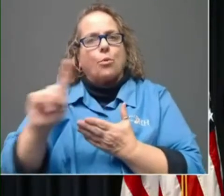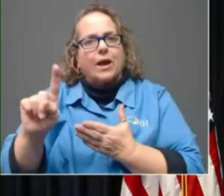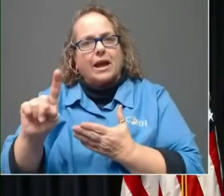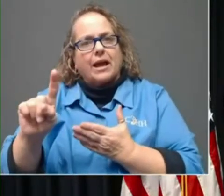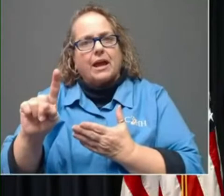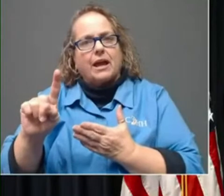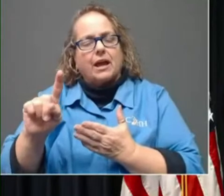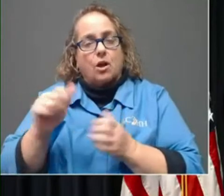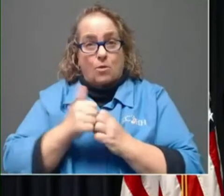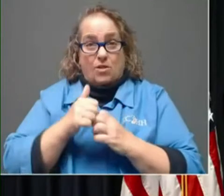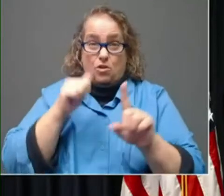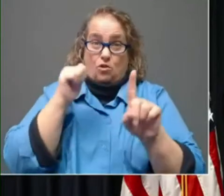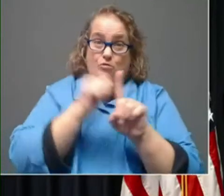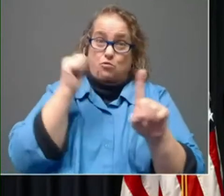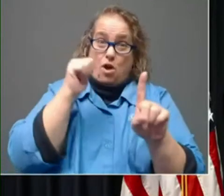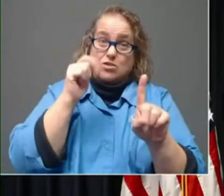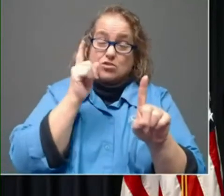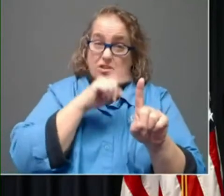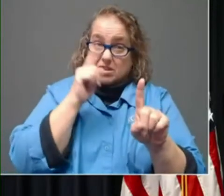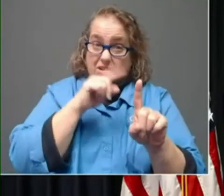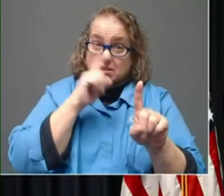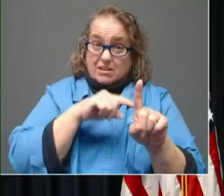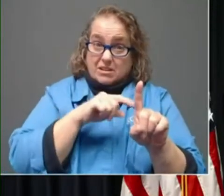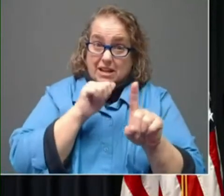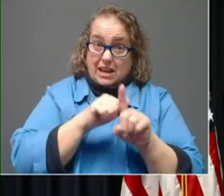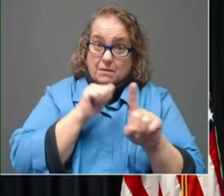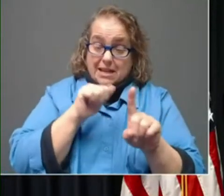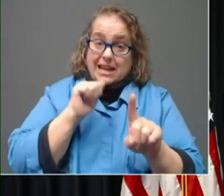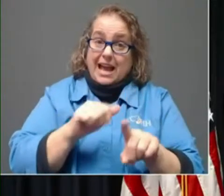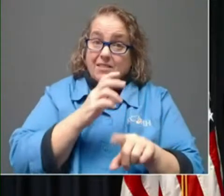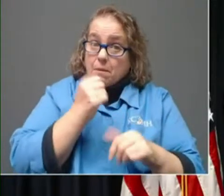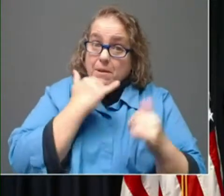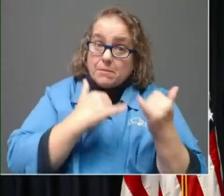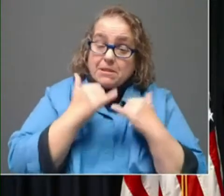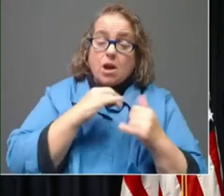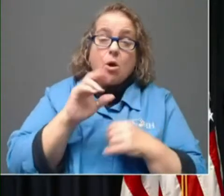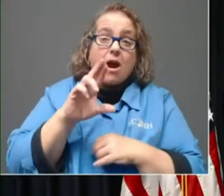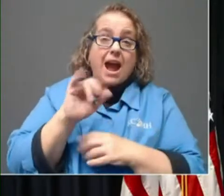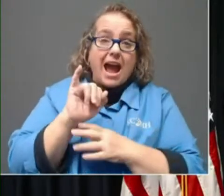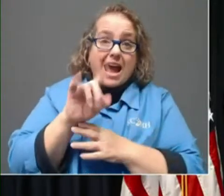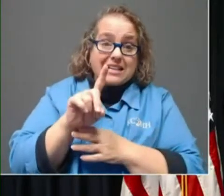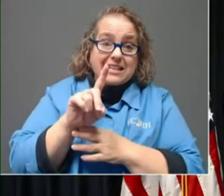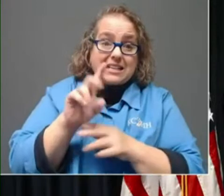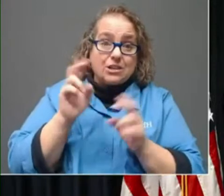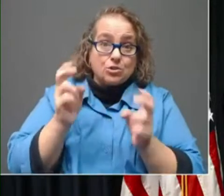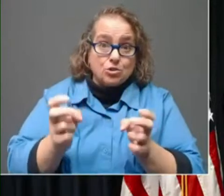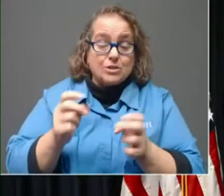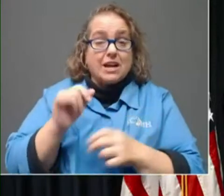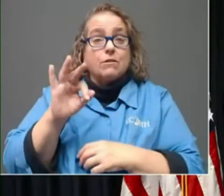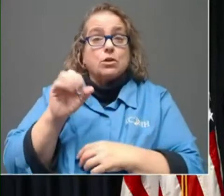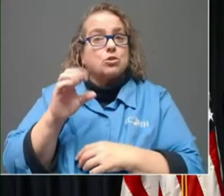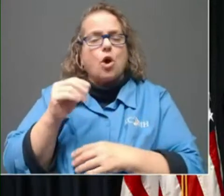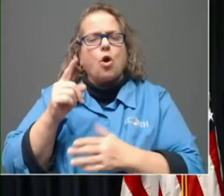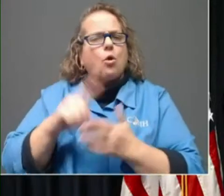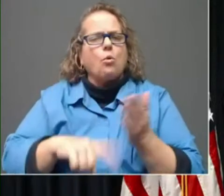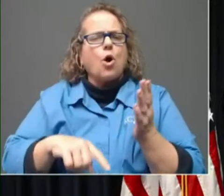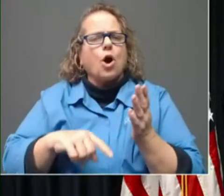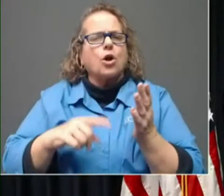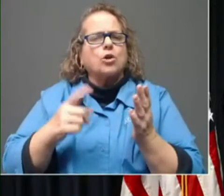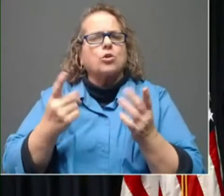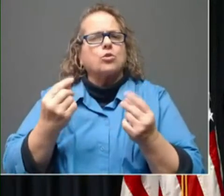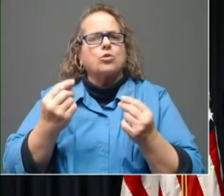fraudulent claims, could they be mistakes or ID issues? And if so, what's being done to let those folks